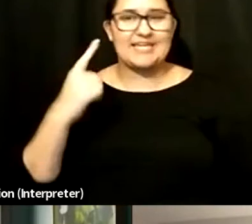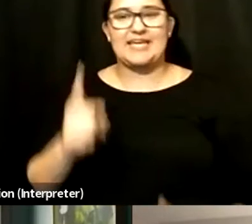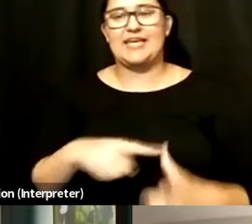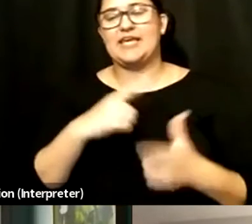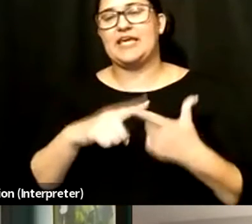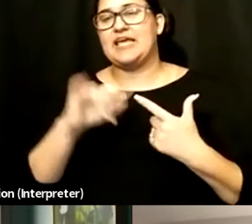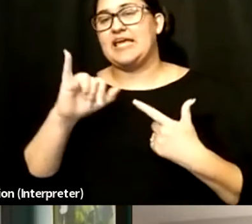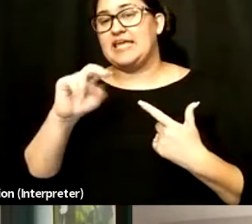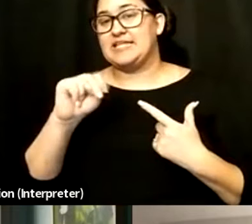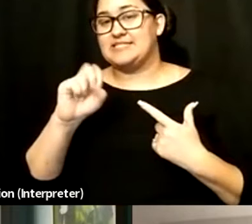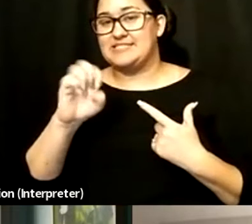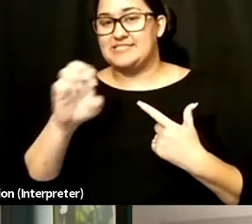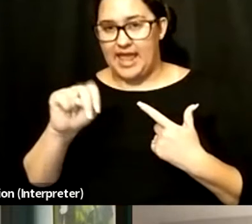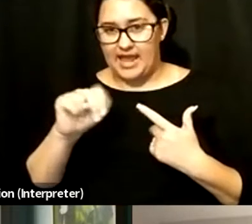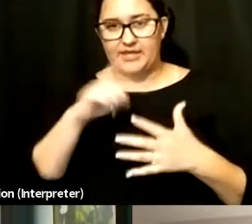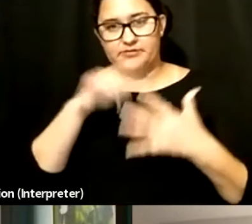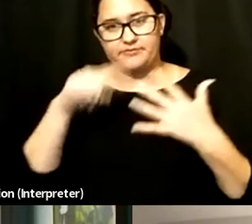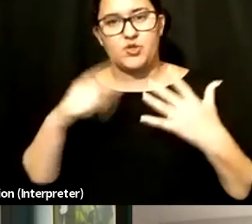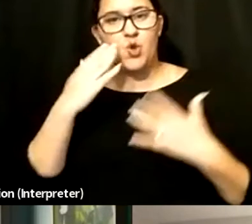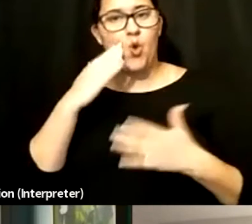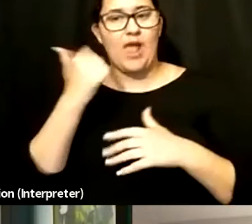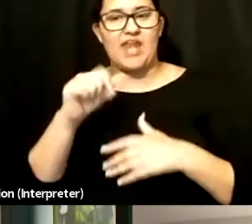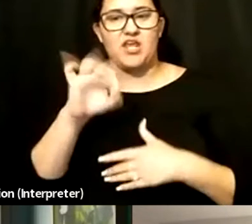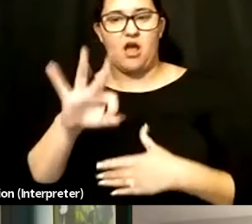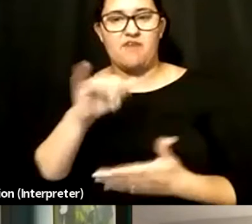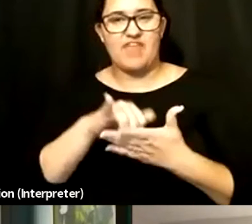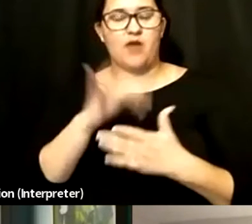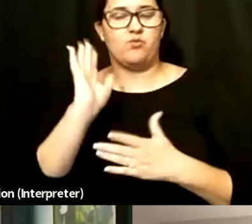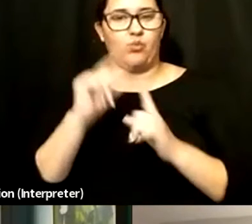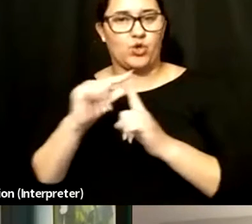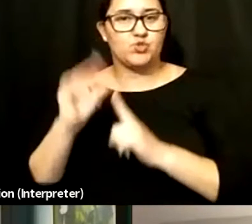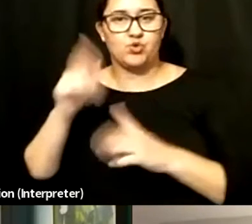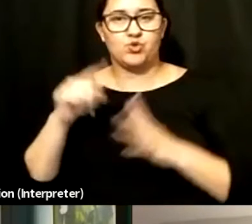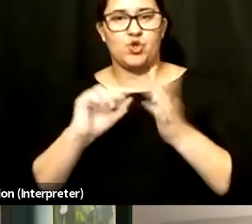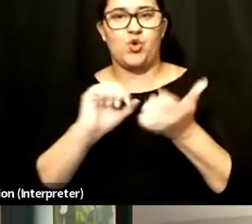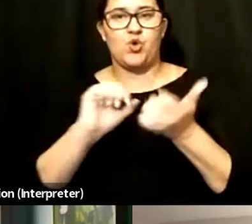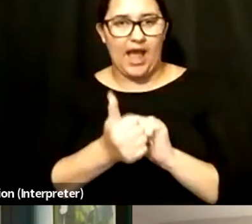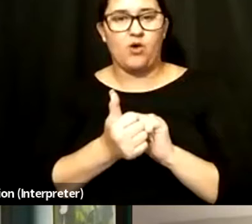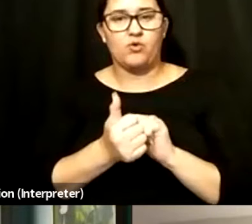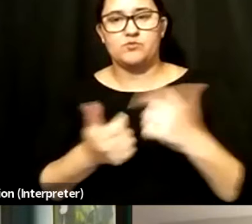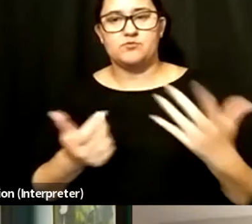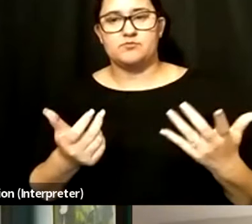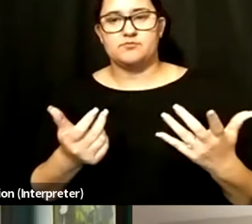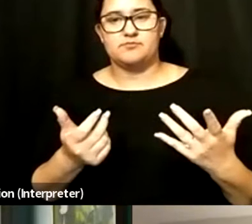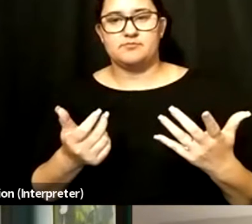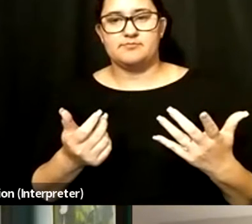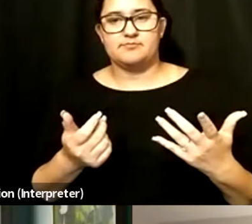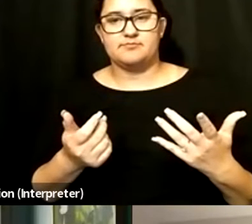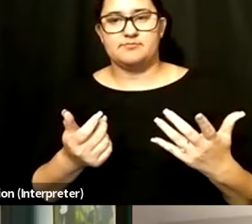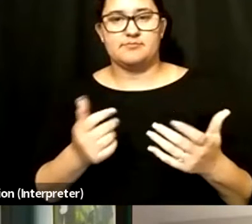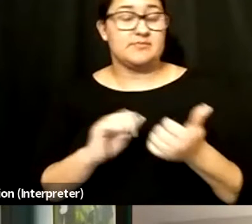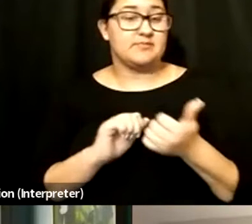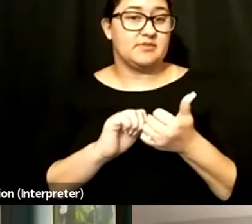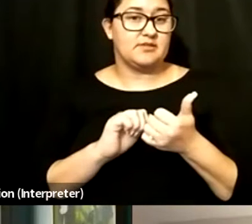etc. I mean, any of that will show you just how pervasive, you know, ableism is within our